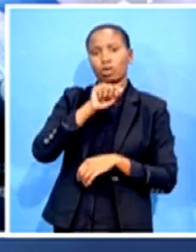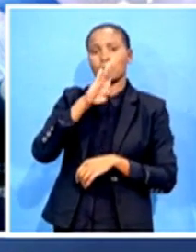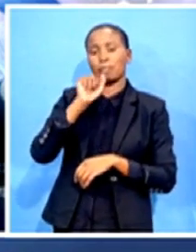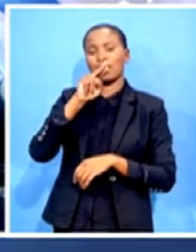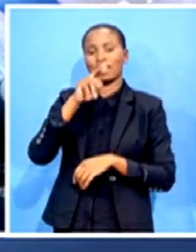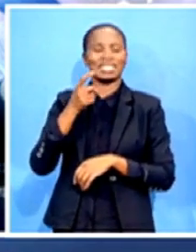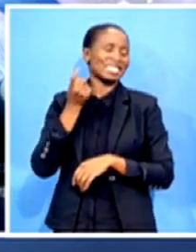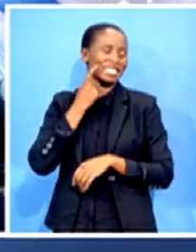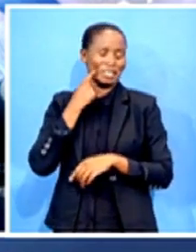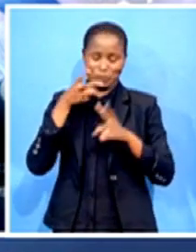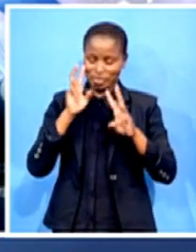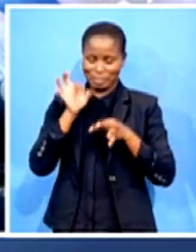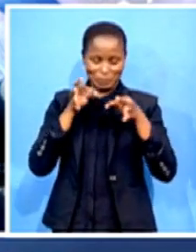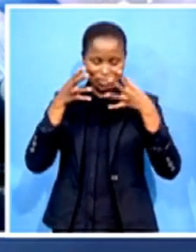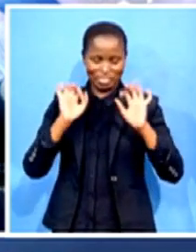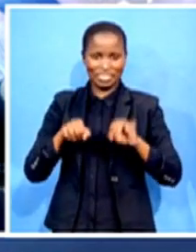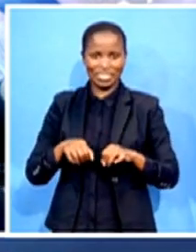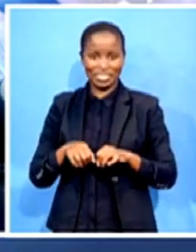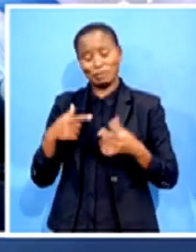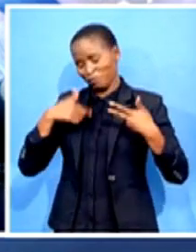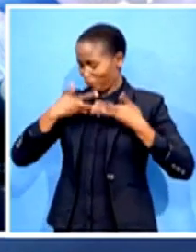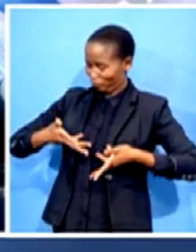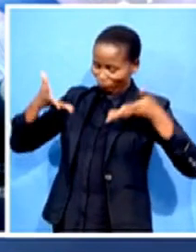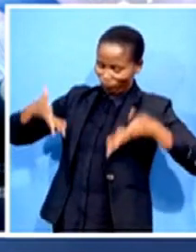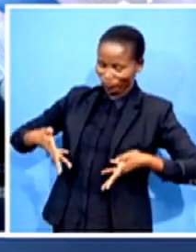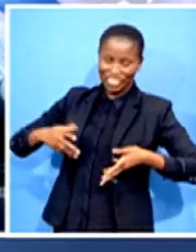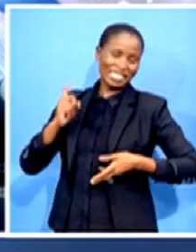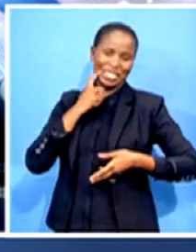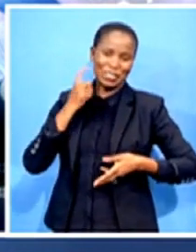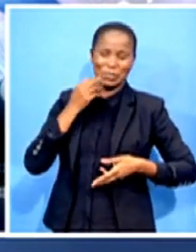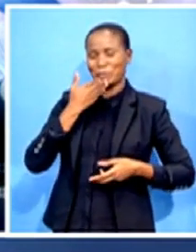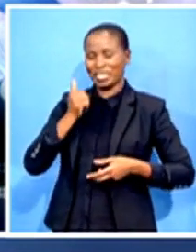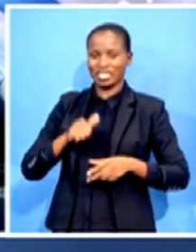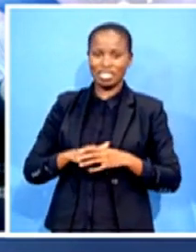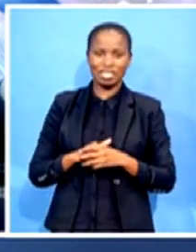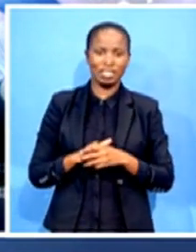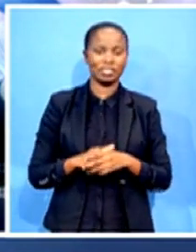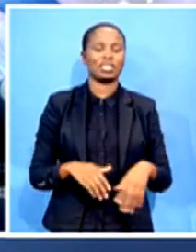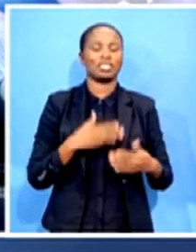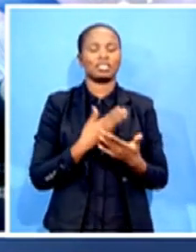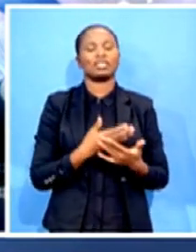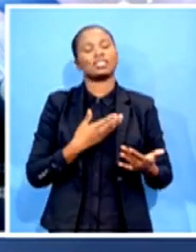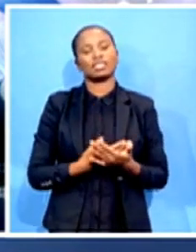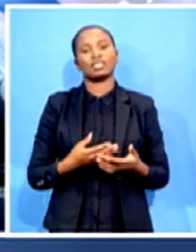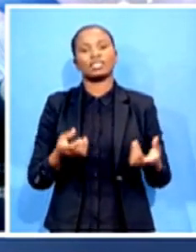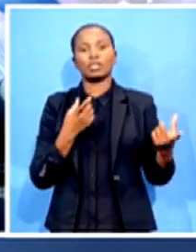roll. Simple is the best. Okay, talk to us about this. It's an important report. Talk to us about some of the